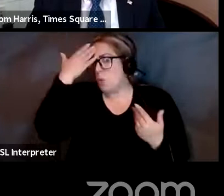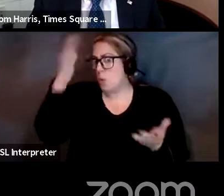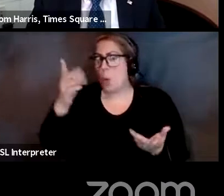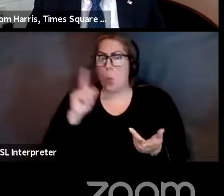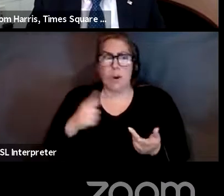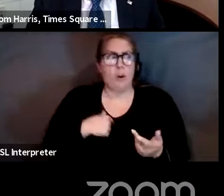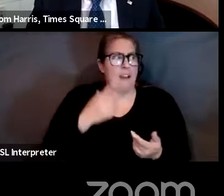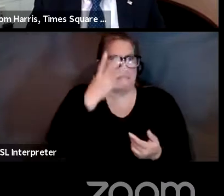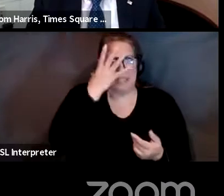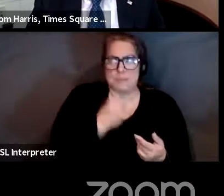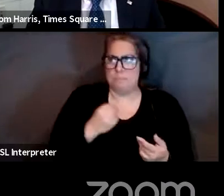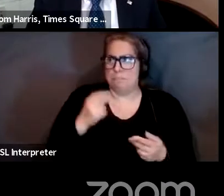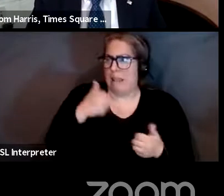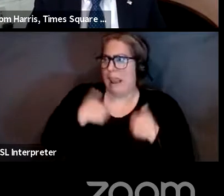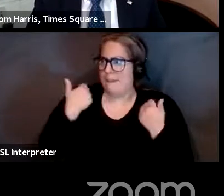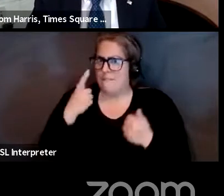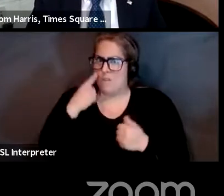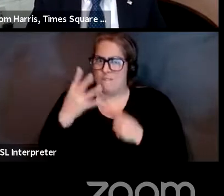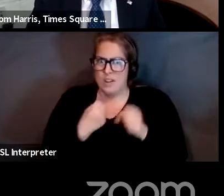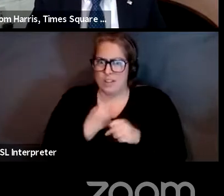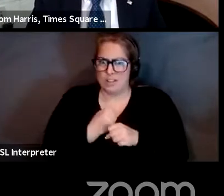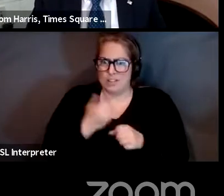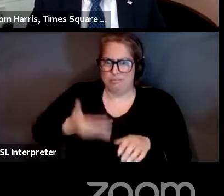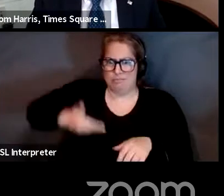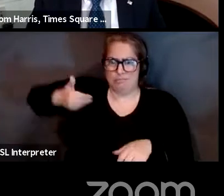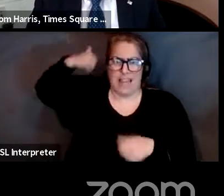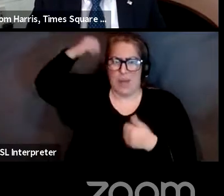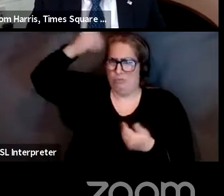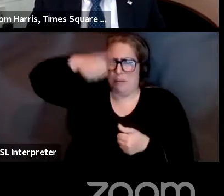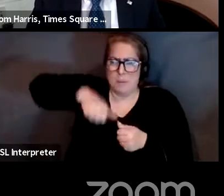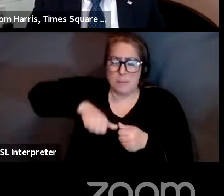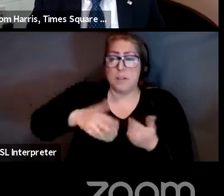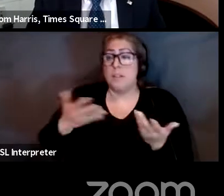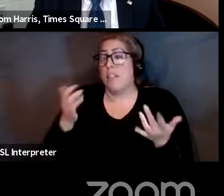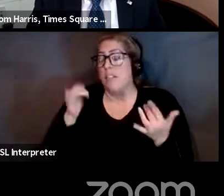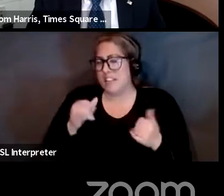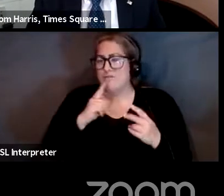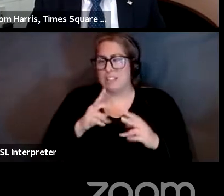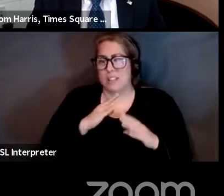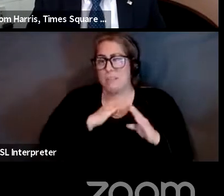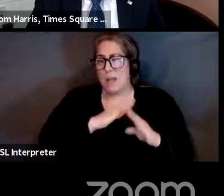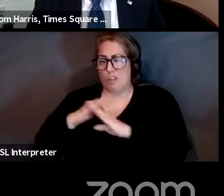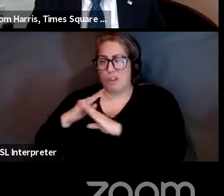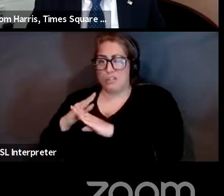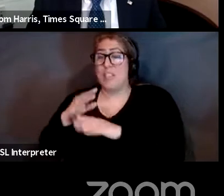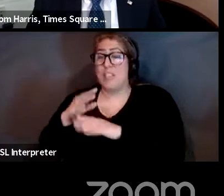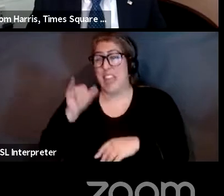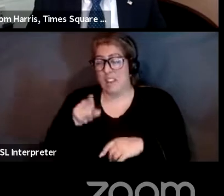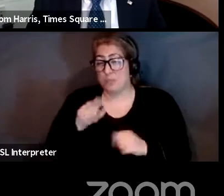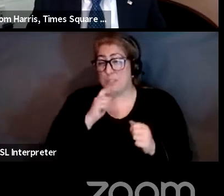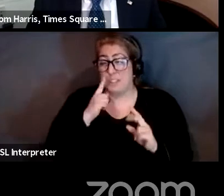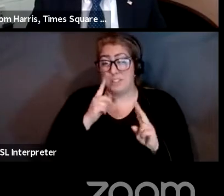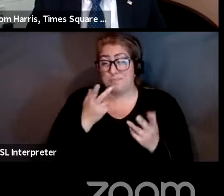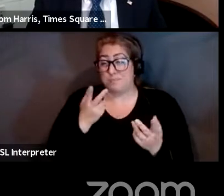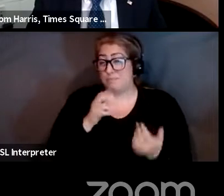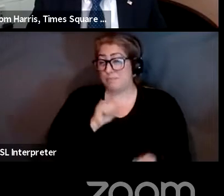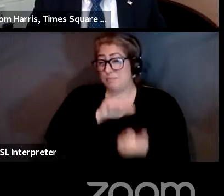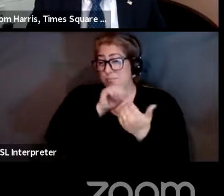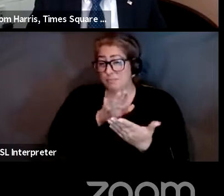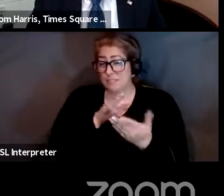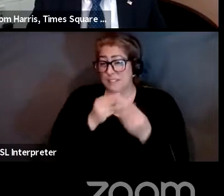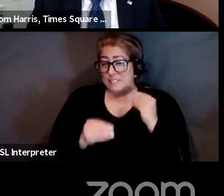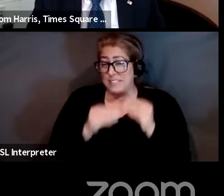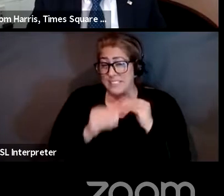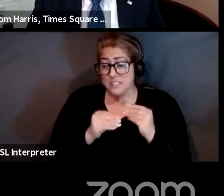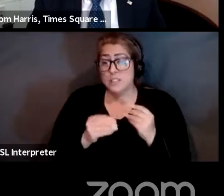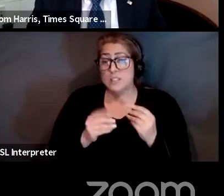they've lived for the last 4 years. So those kinds of things are things that need to be addressed for, you know, helping people get the